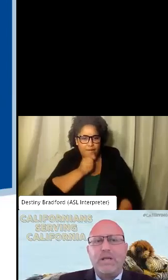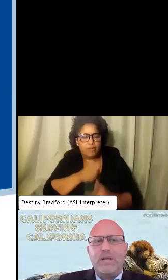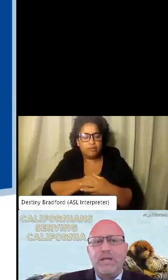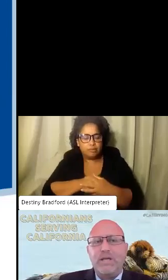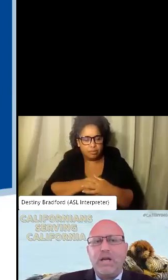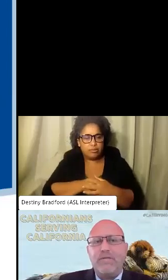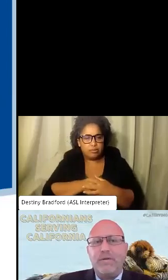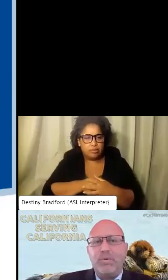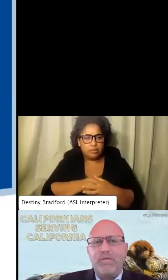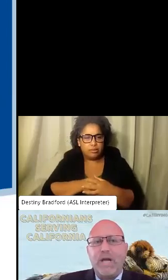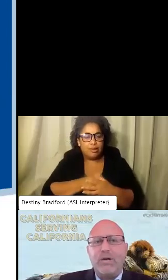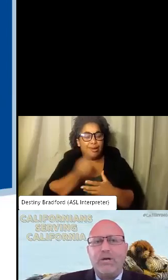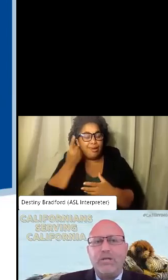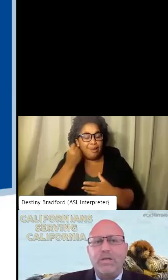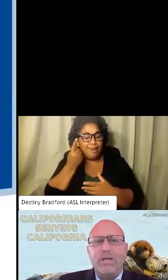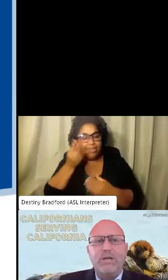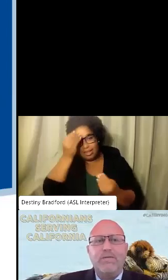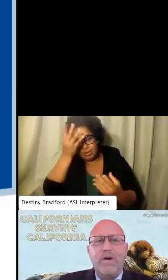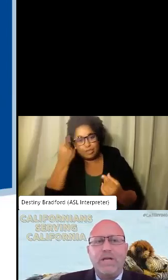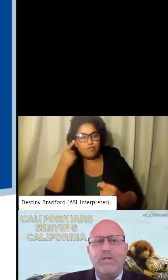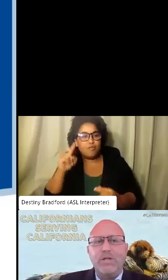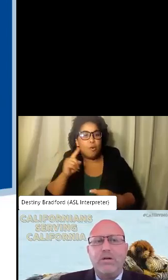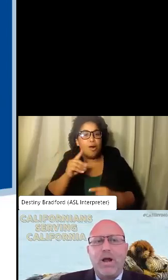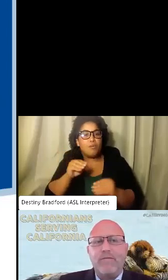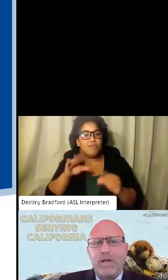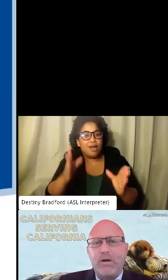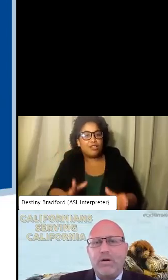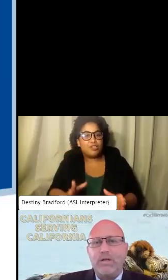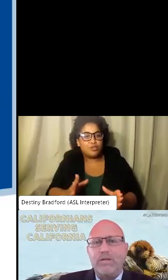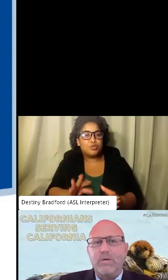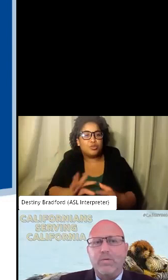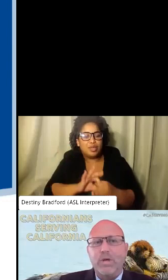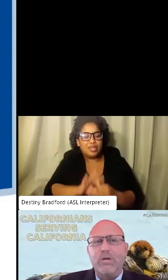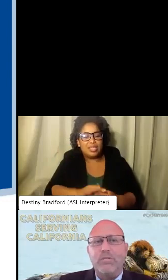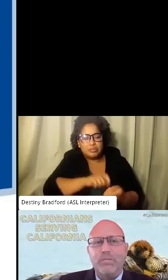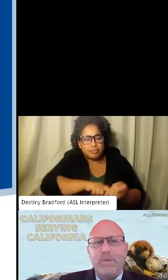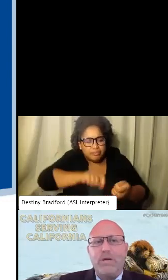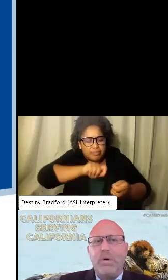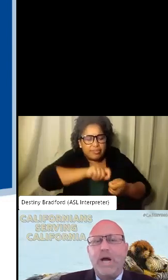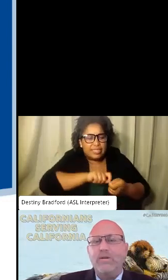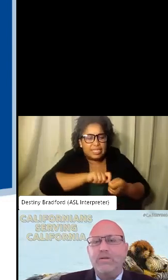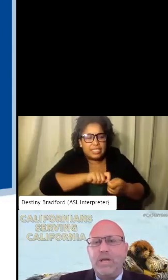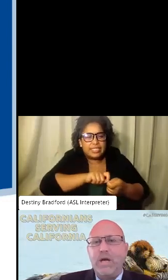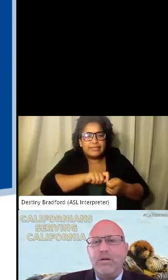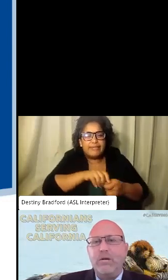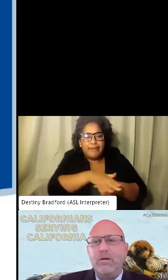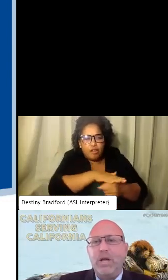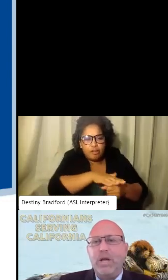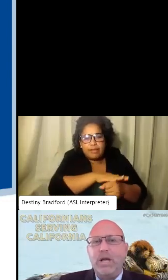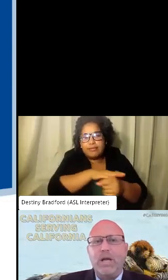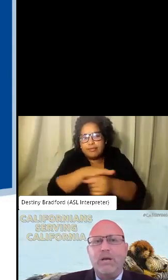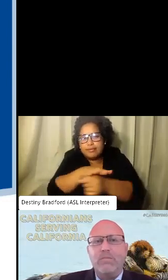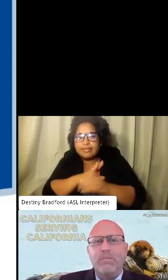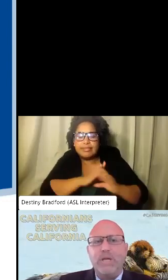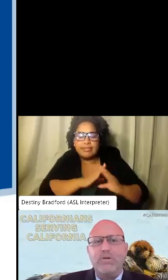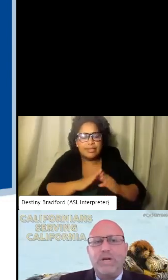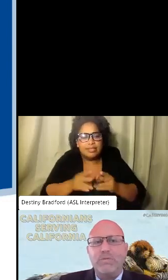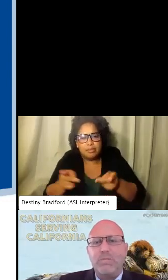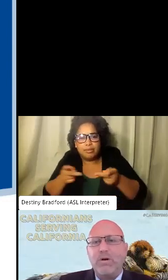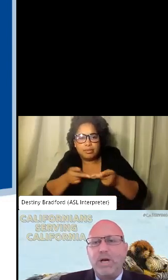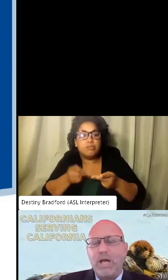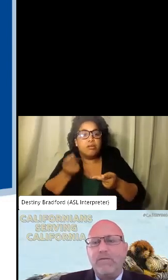We expect that data for providers in defined geographic areas will be compiled together and